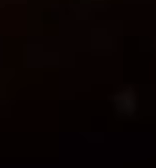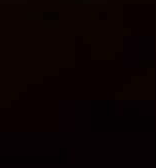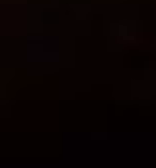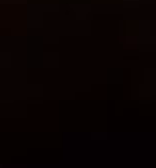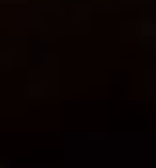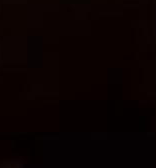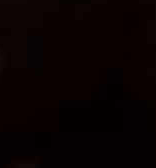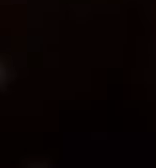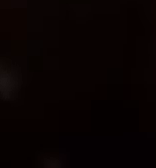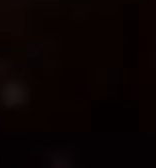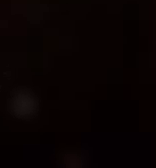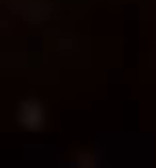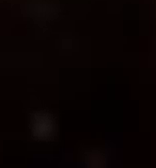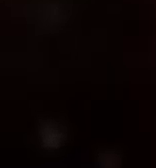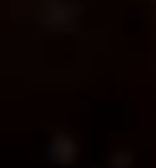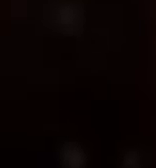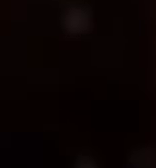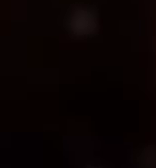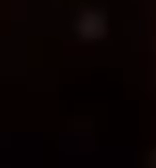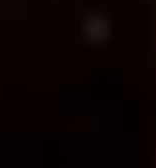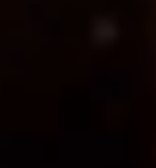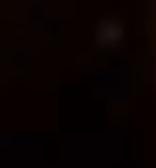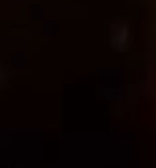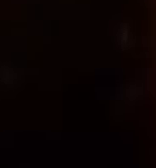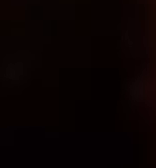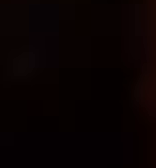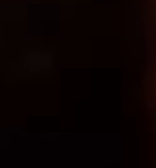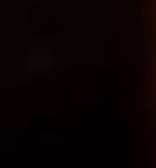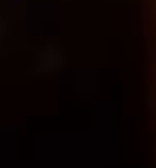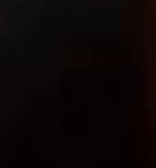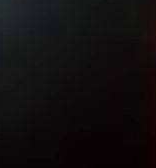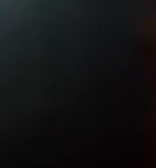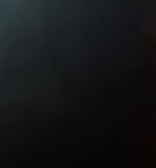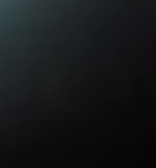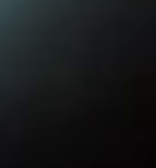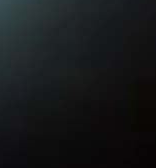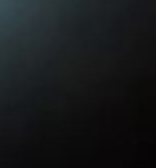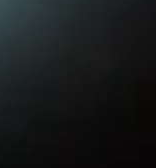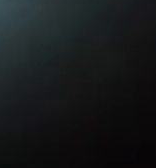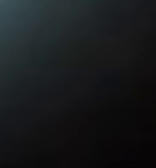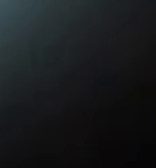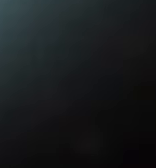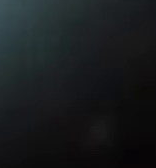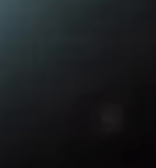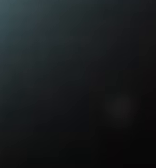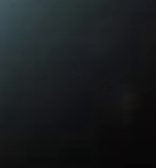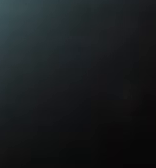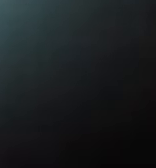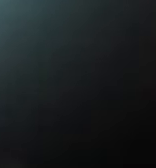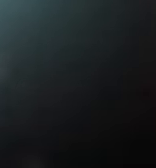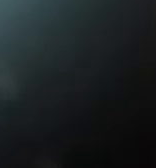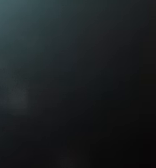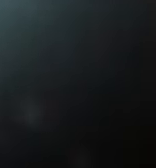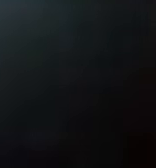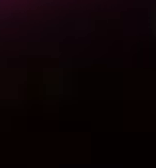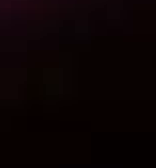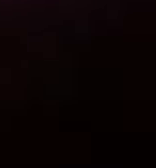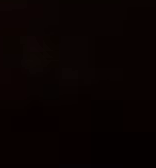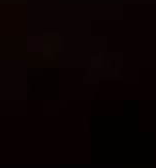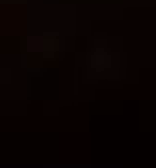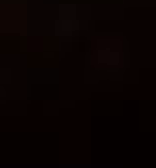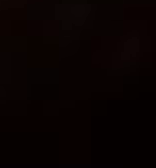YouTube Music, Apple Music, and other digital platforms worldwide. Only from GMA Music, the best